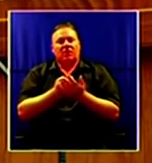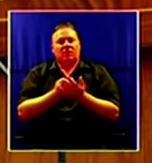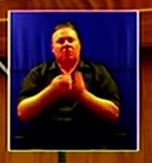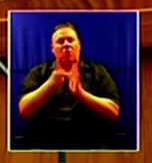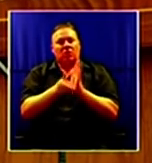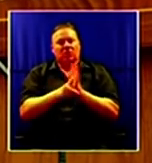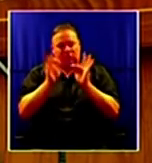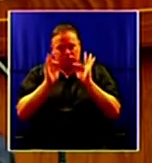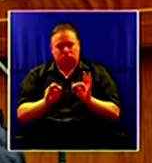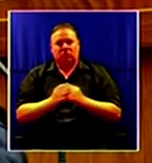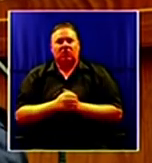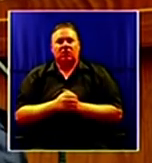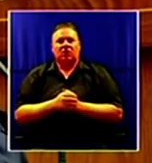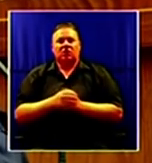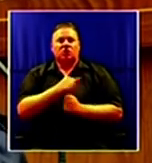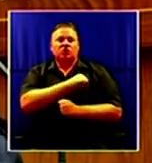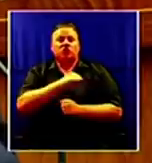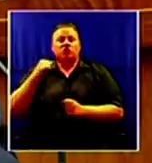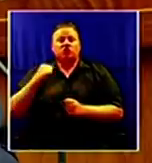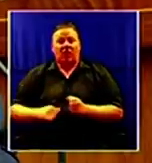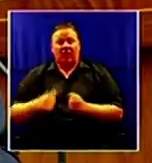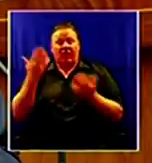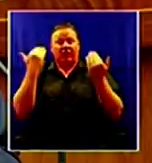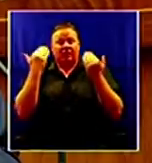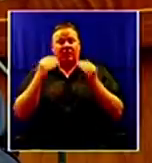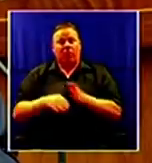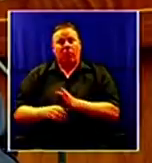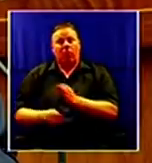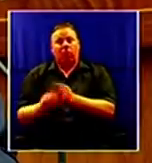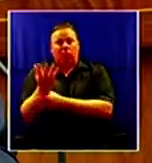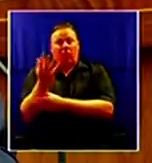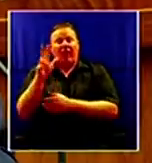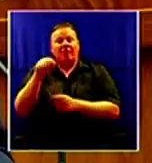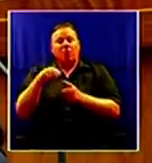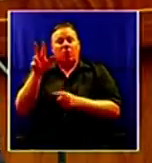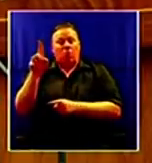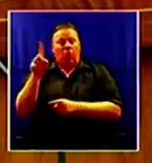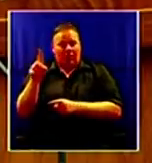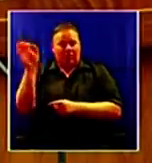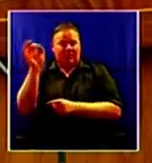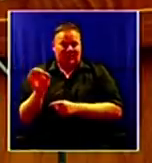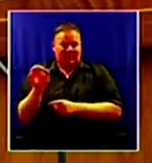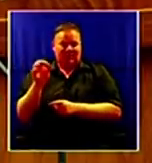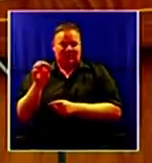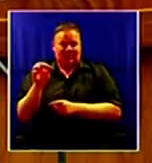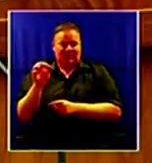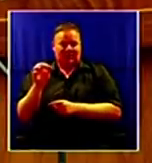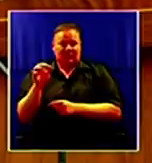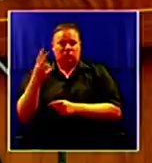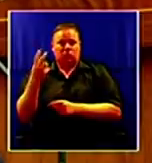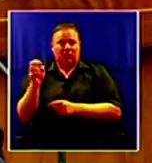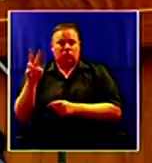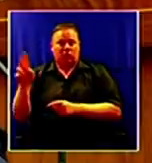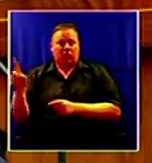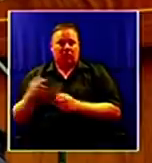expected to grow at 8.1% in 2021, while India will achieve a growth